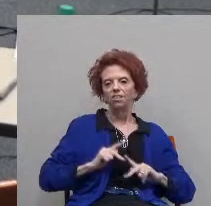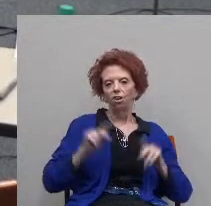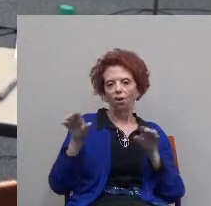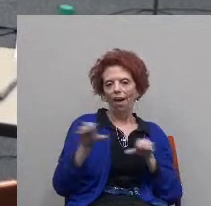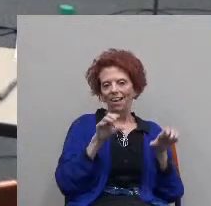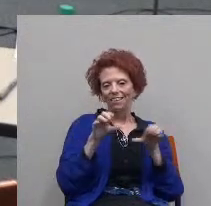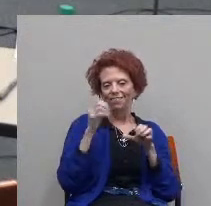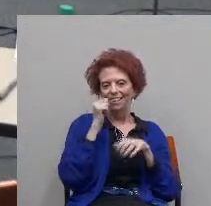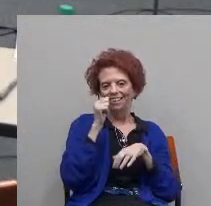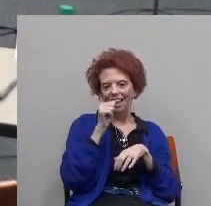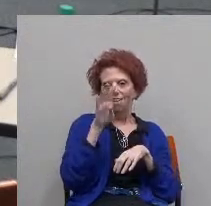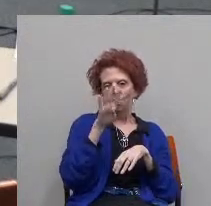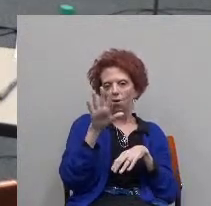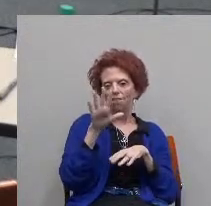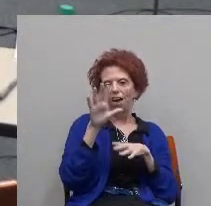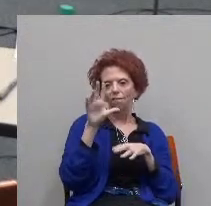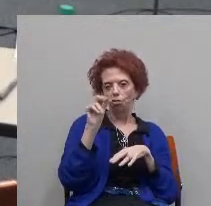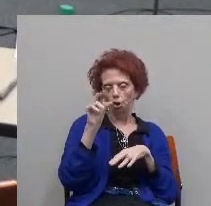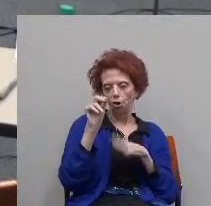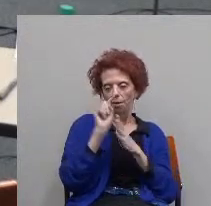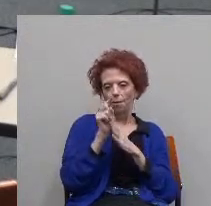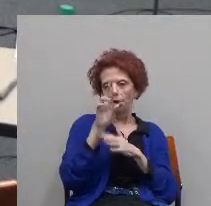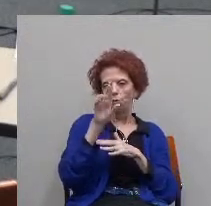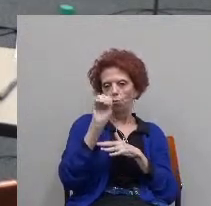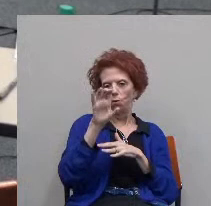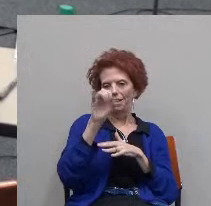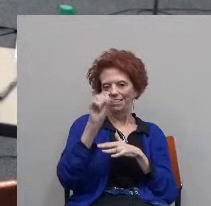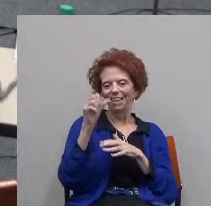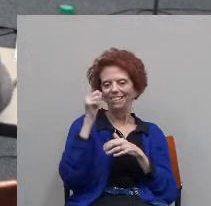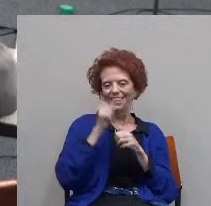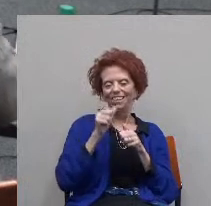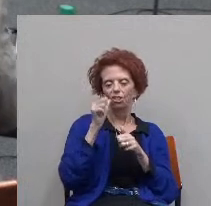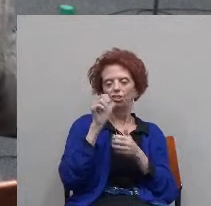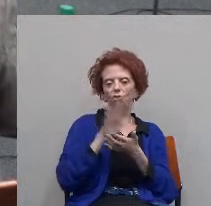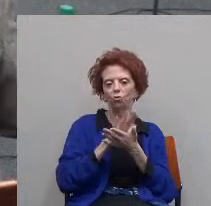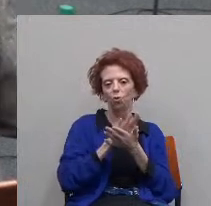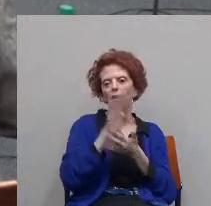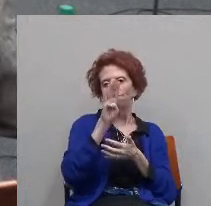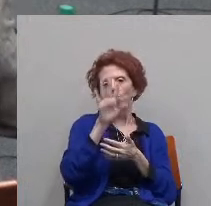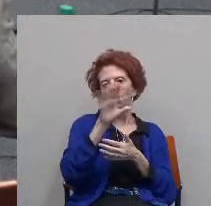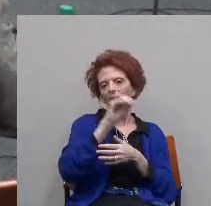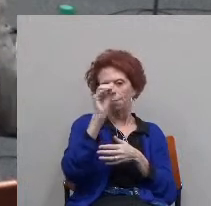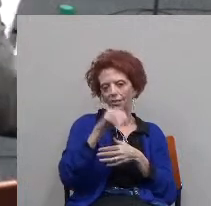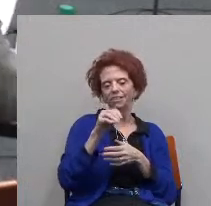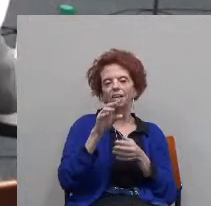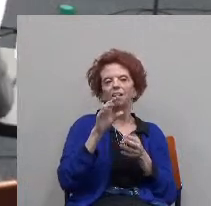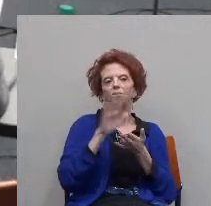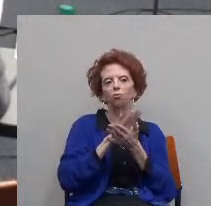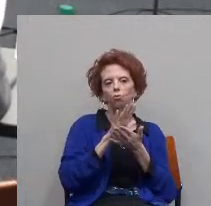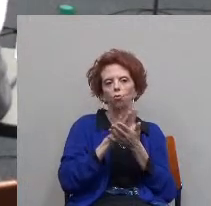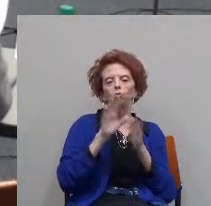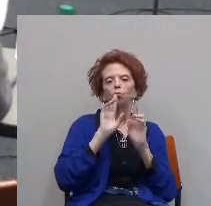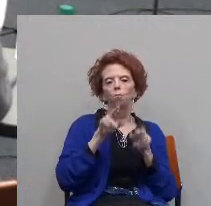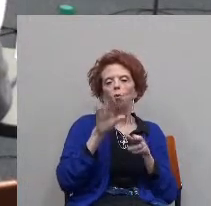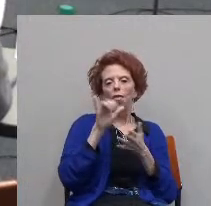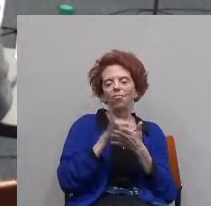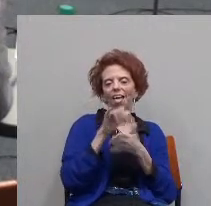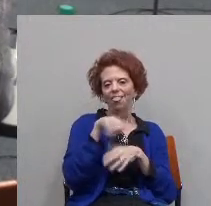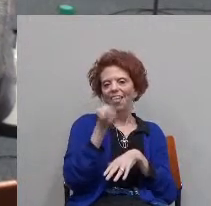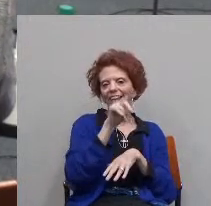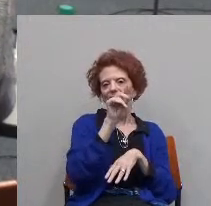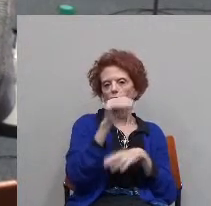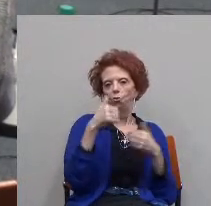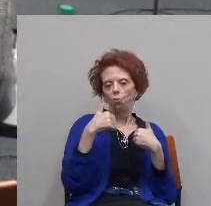daily. 45% reported at least 30 minutes of recess during each school day. So 45% of schools reported that